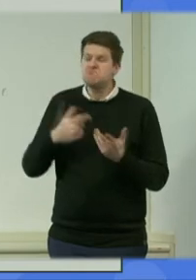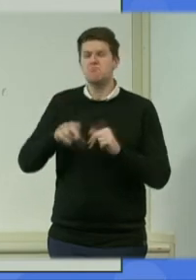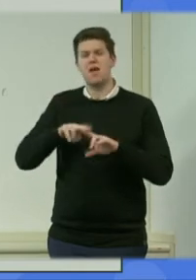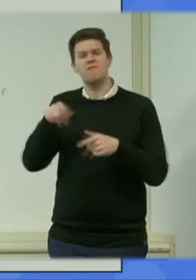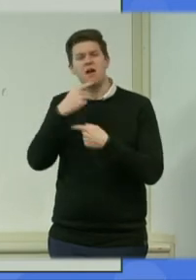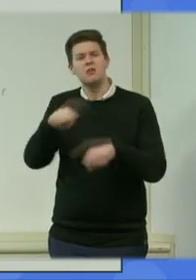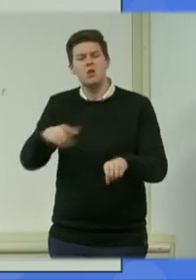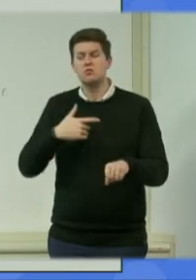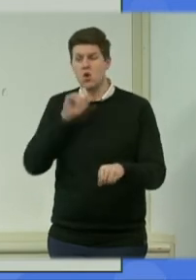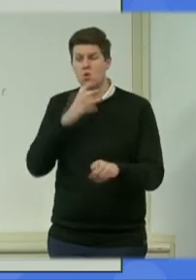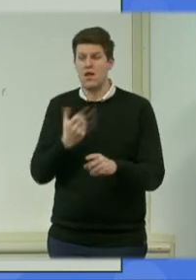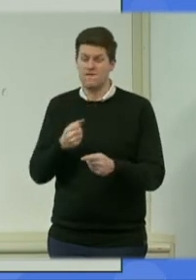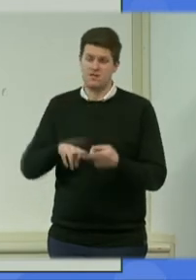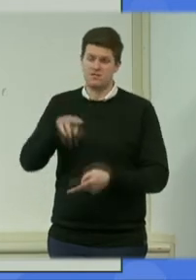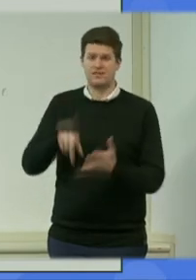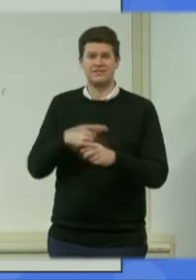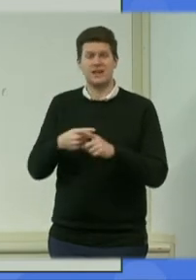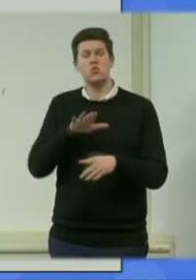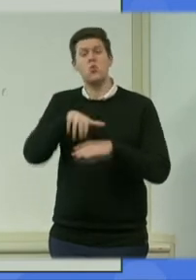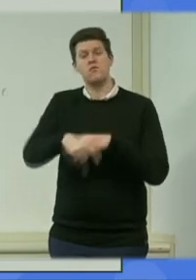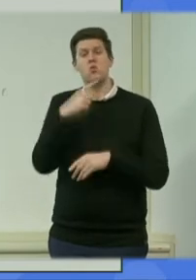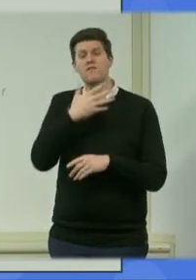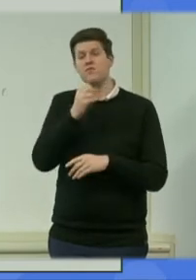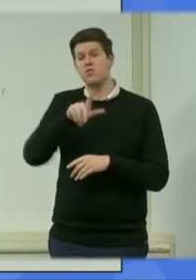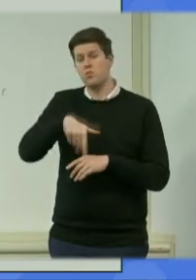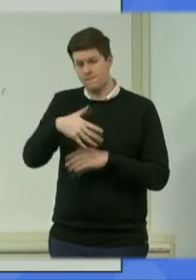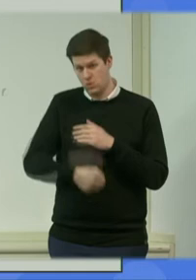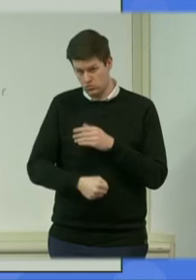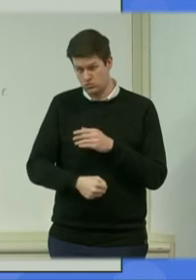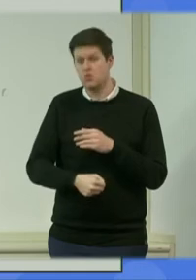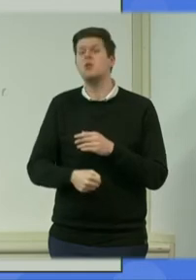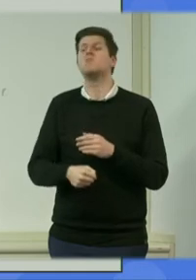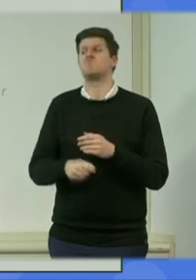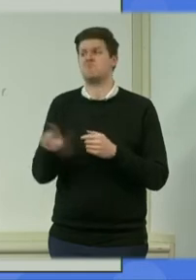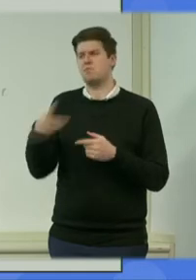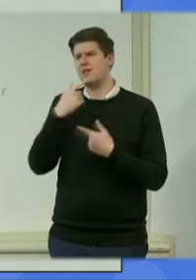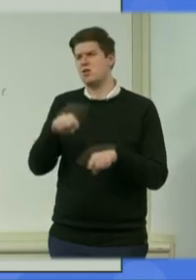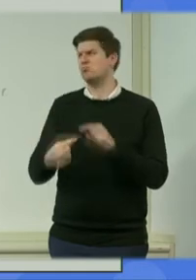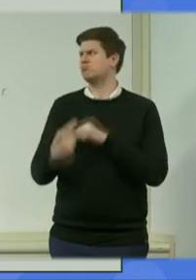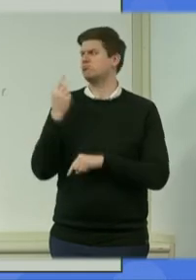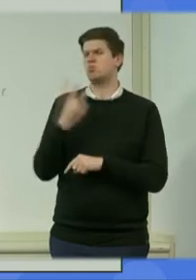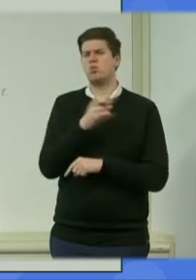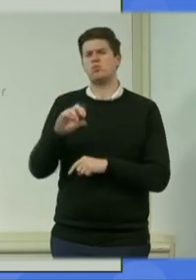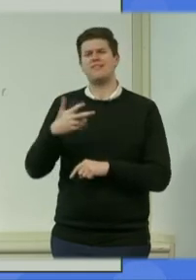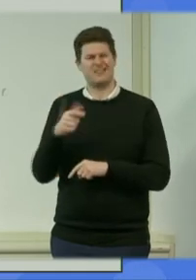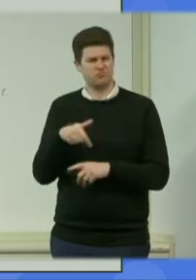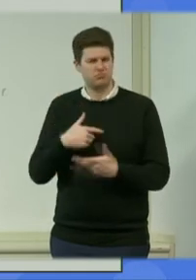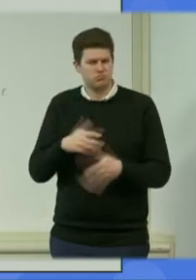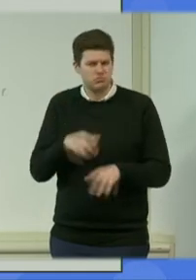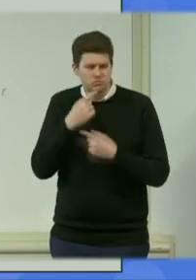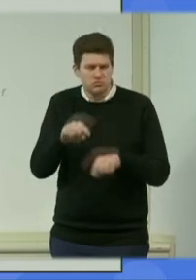than £150,000. They announced that in sort of late 2008, and it was coming into effect